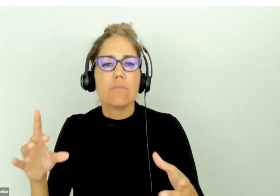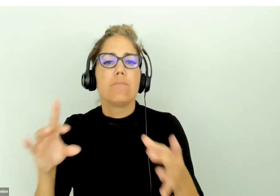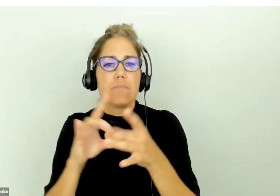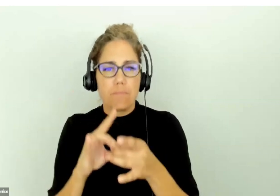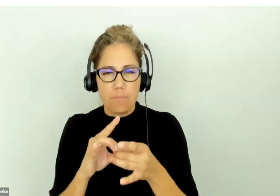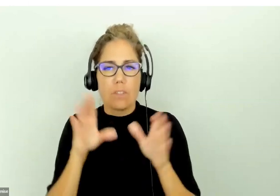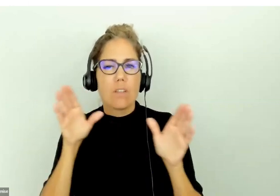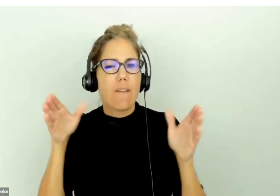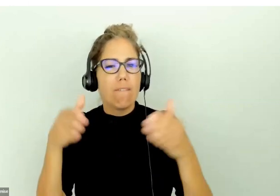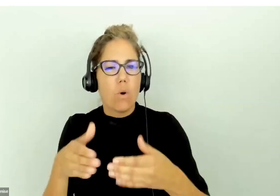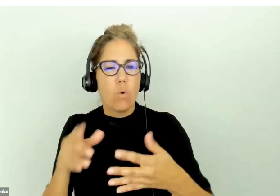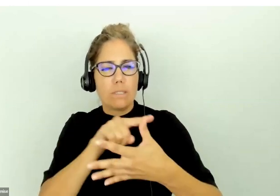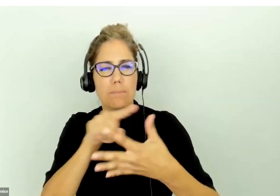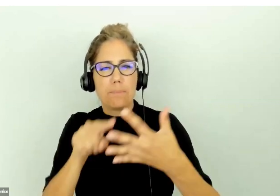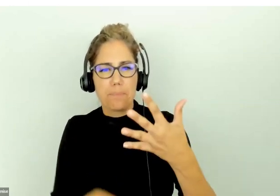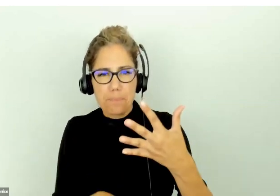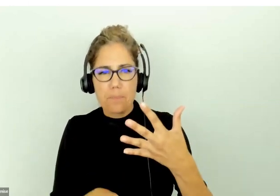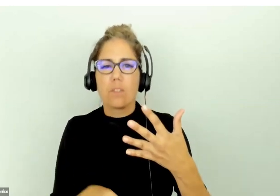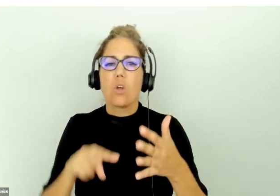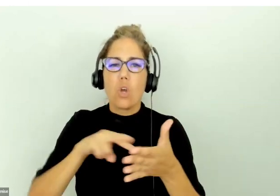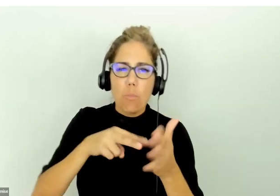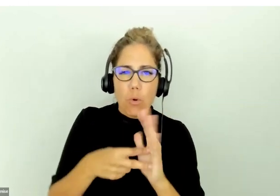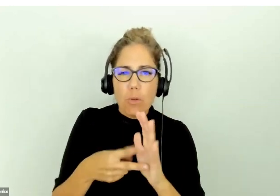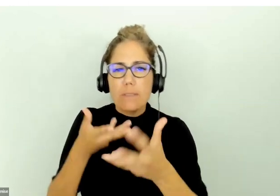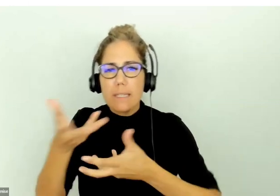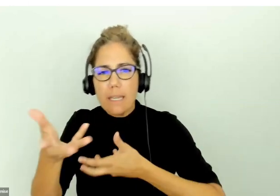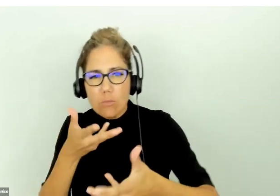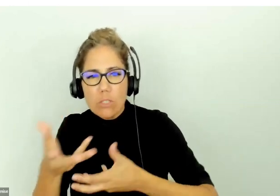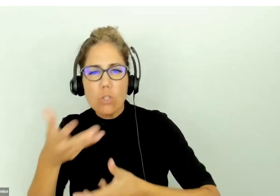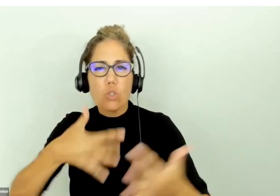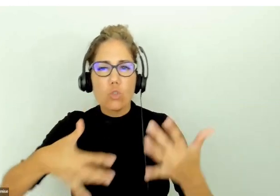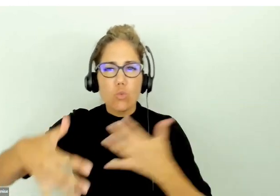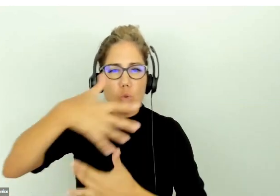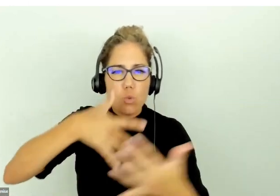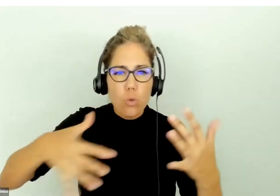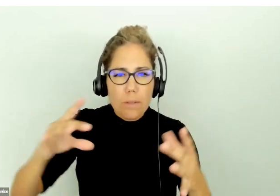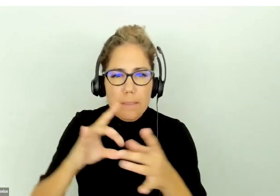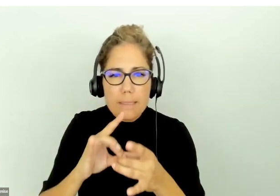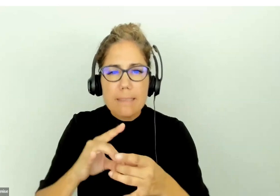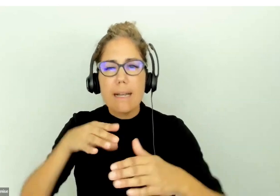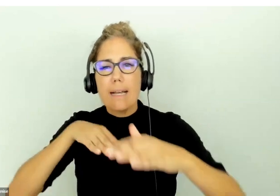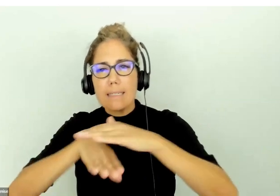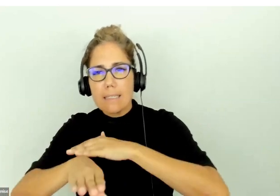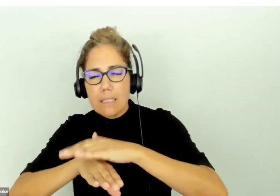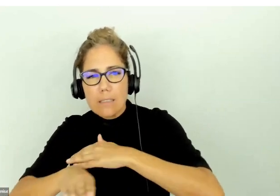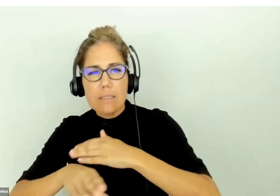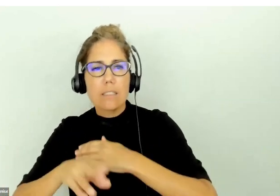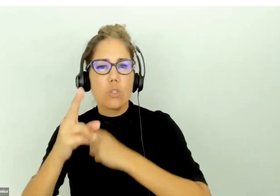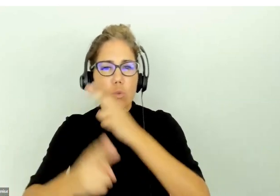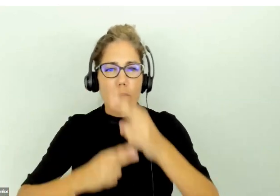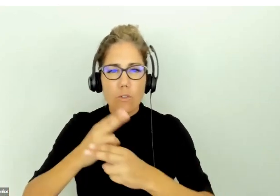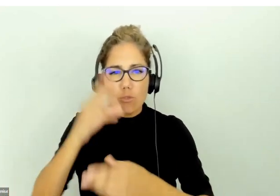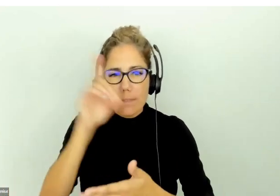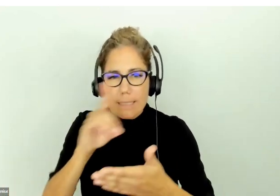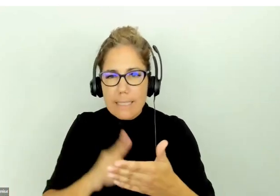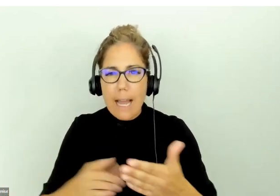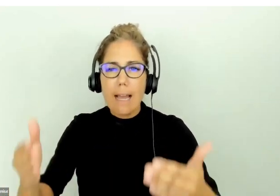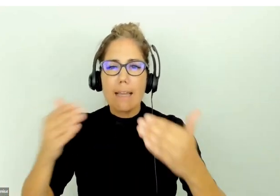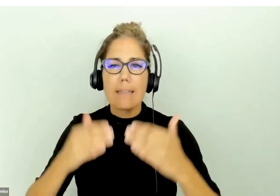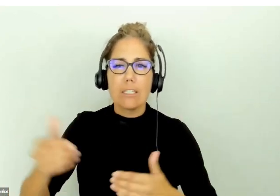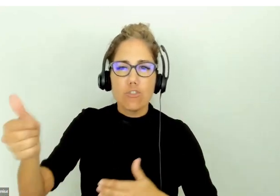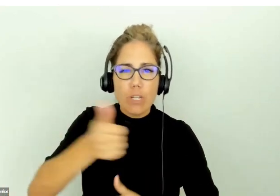connection, accessibility and universal design, transportation, economic and financial security, employment,